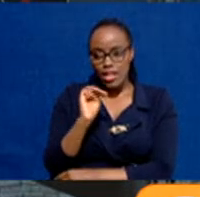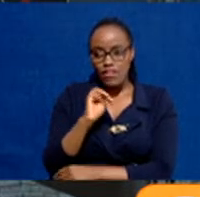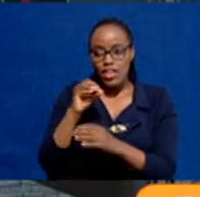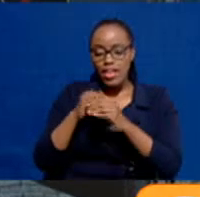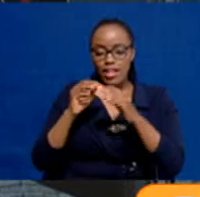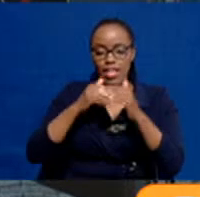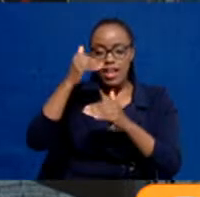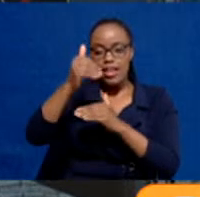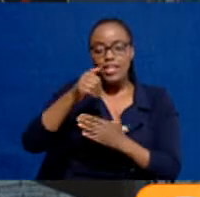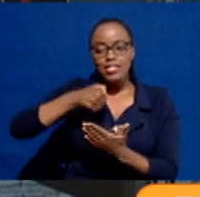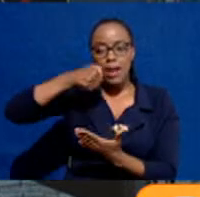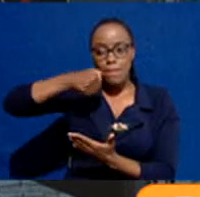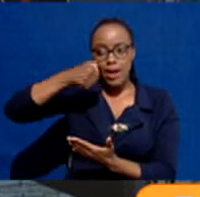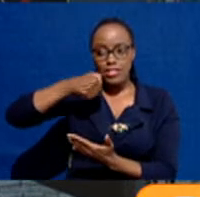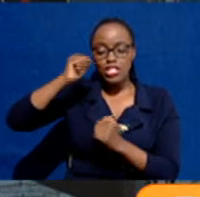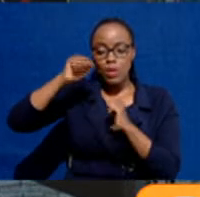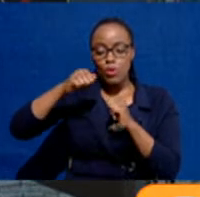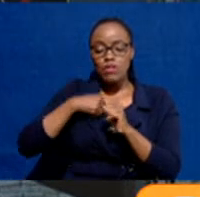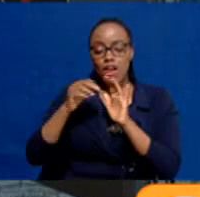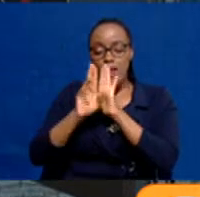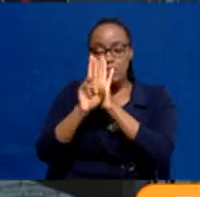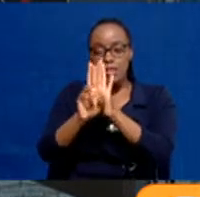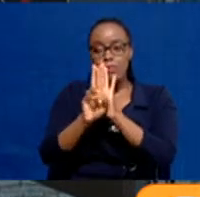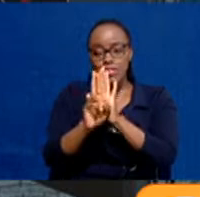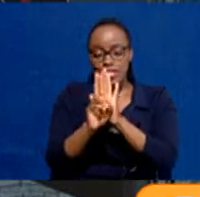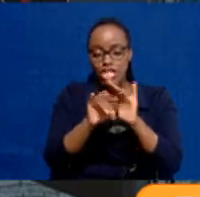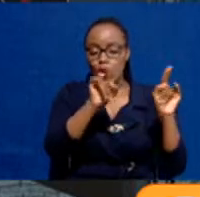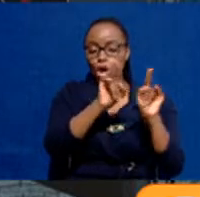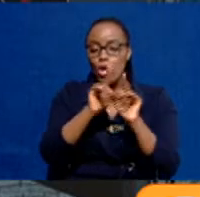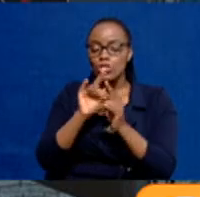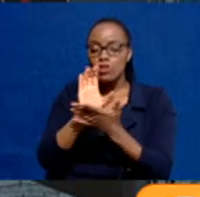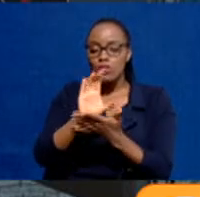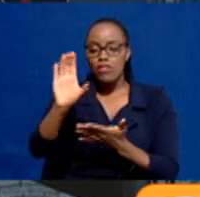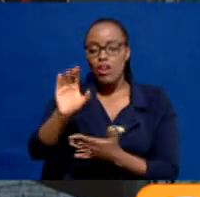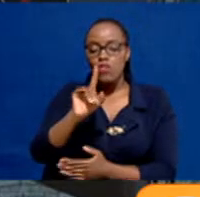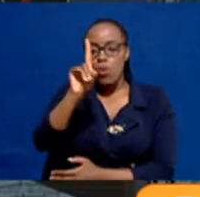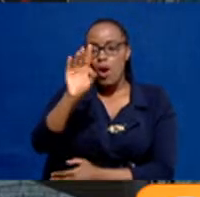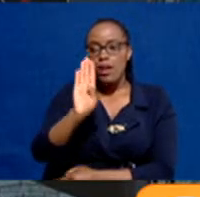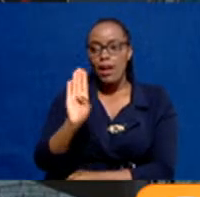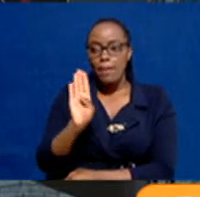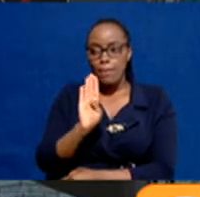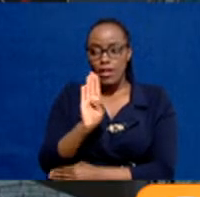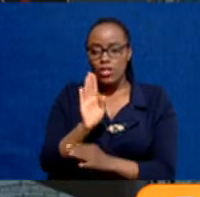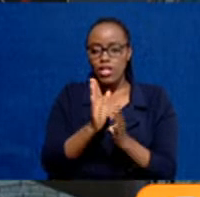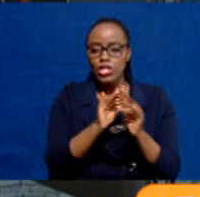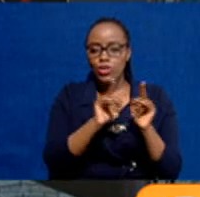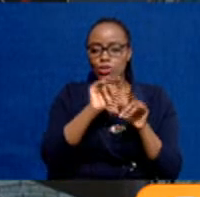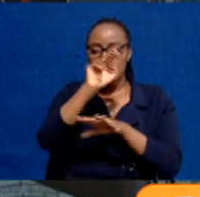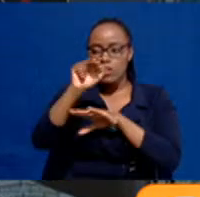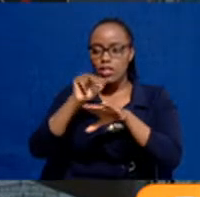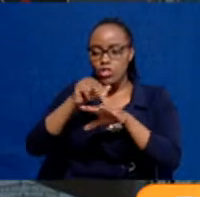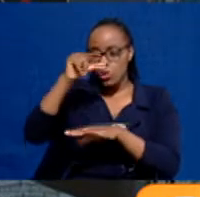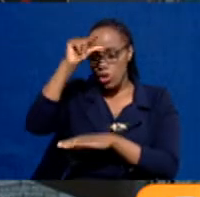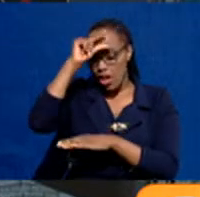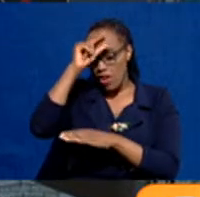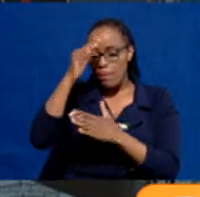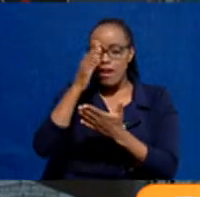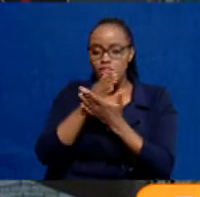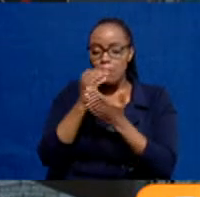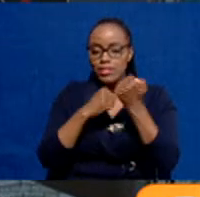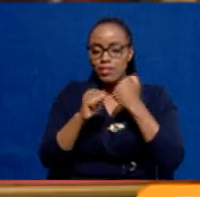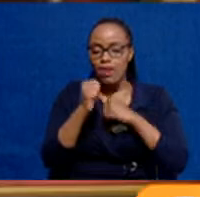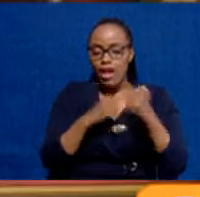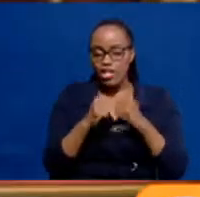next budget. Women representatives have also been allocated 1 billion shillings under the National Government Affirmative